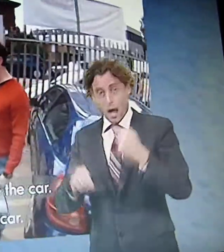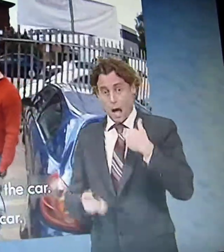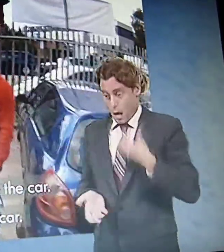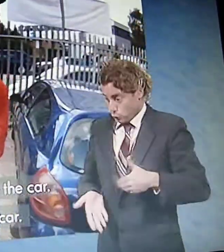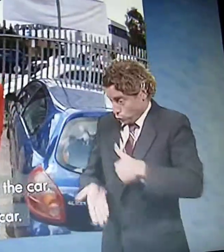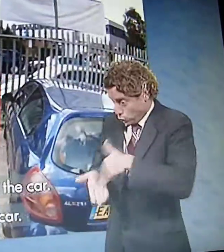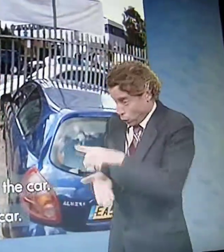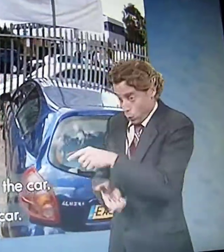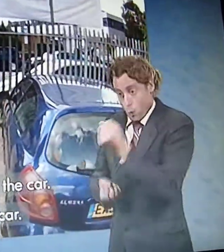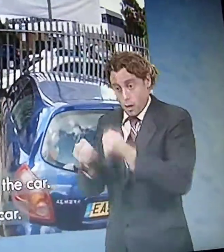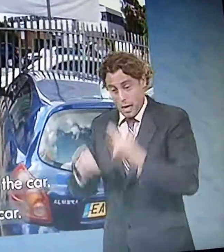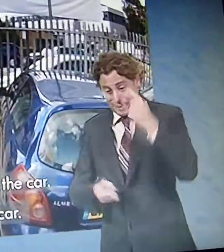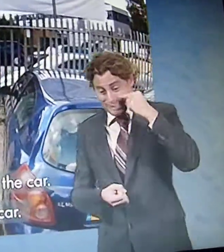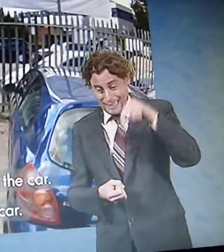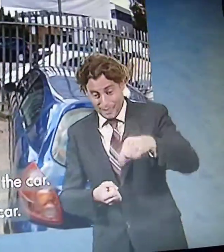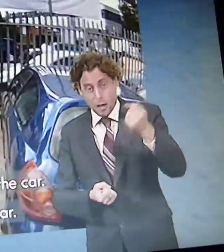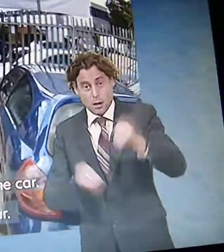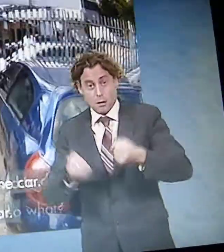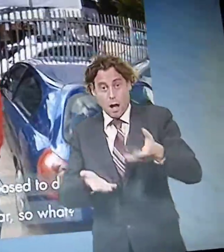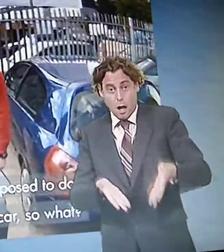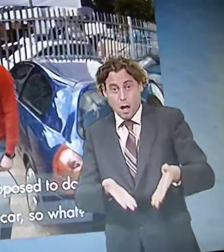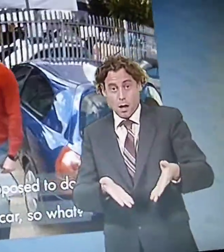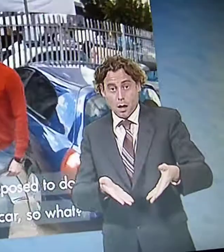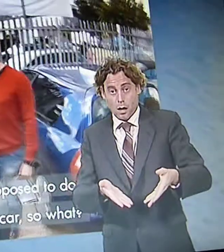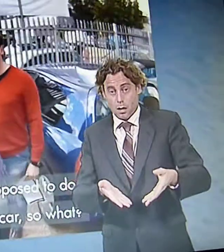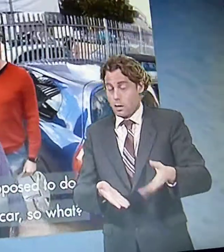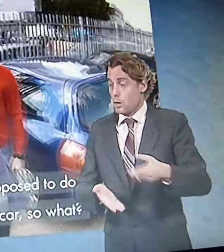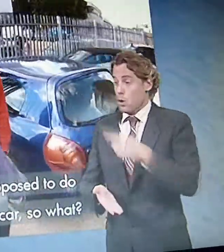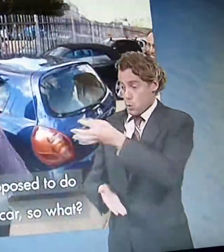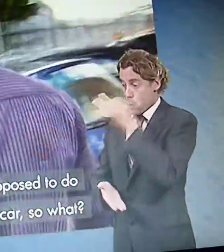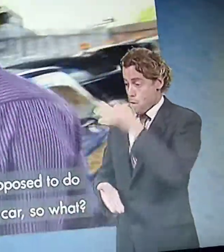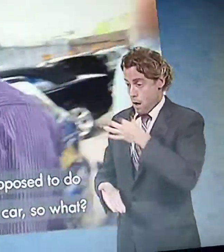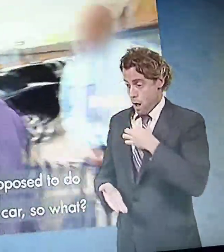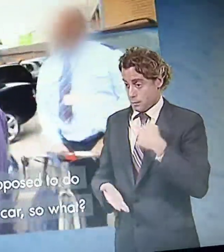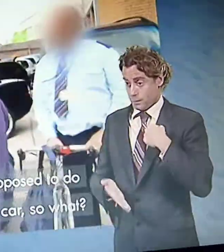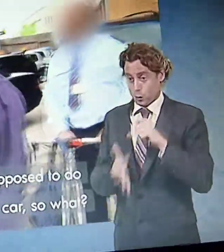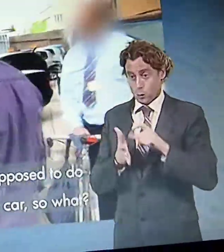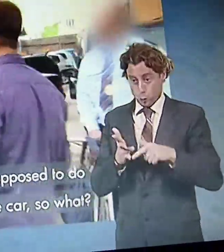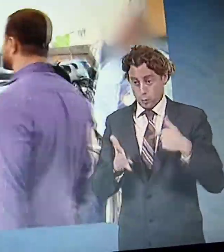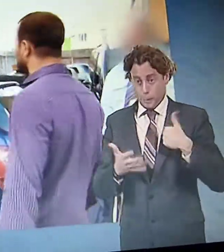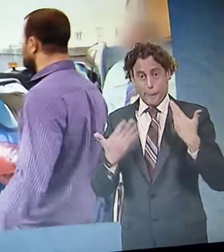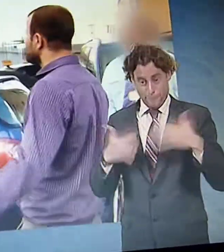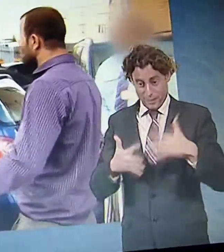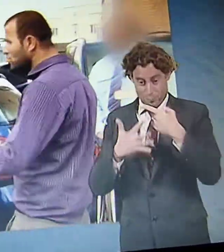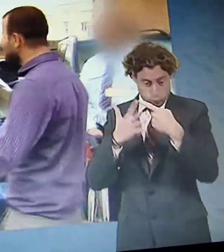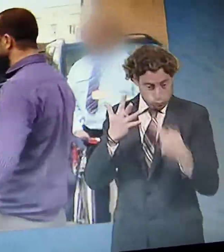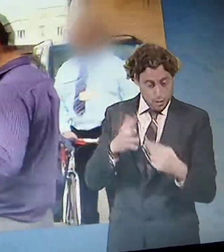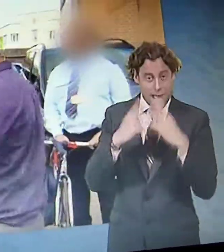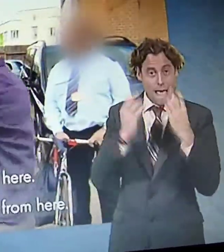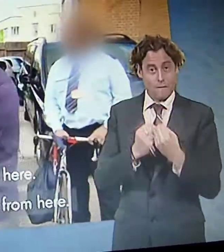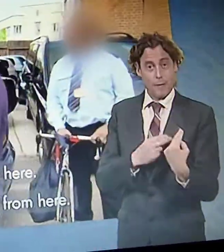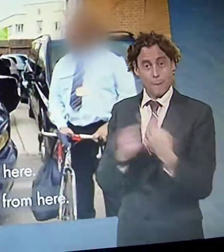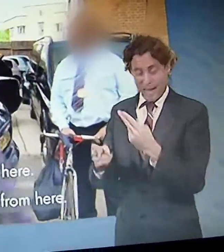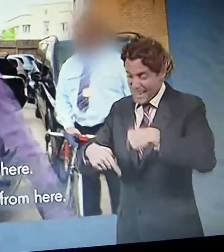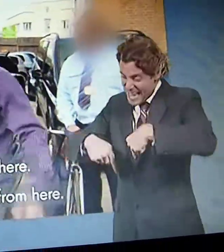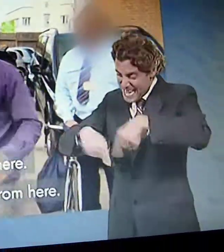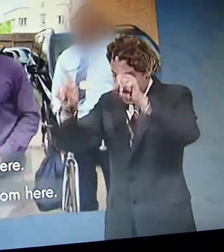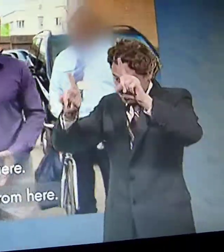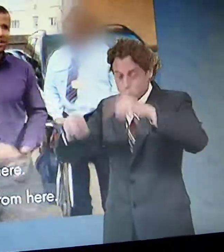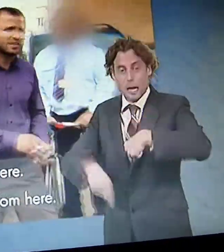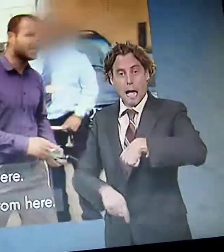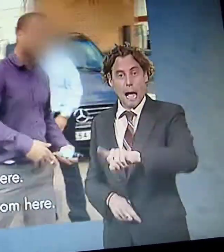car. You see the car. Hold on. You see the car. I don't understand. And you took the car. So what? I don't understand why you're saying.